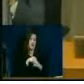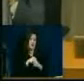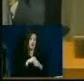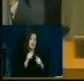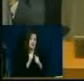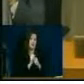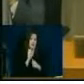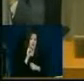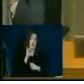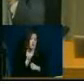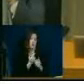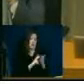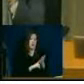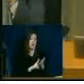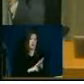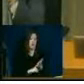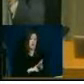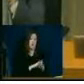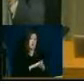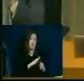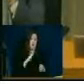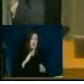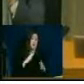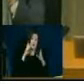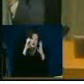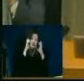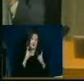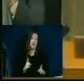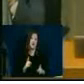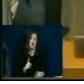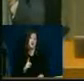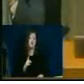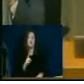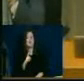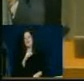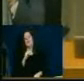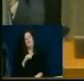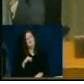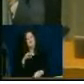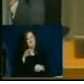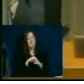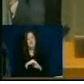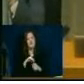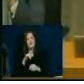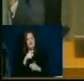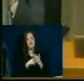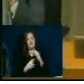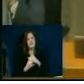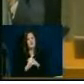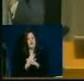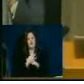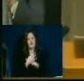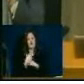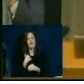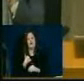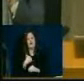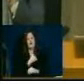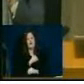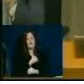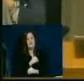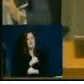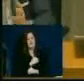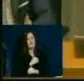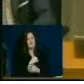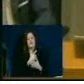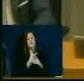original contract that the Board of Education then voted on, and that's what they've sent us. And subsequent